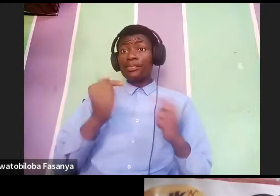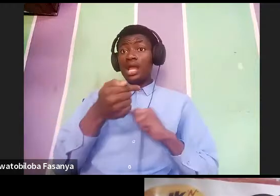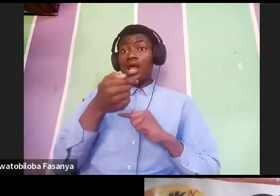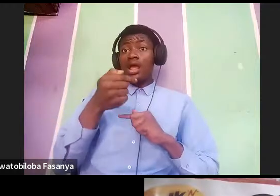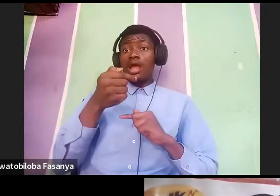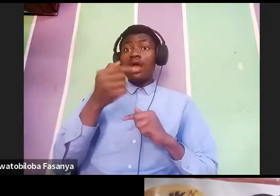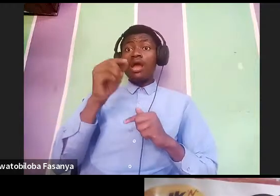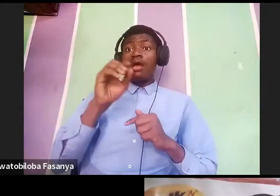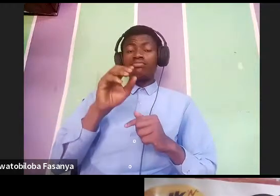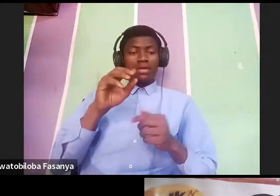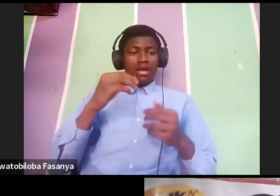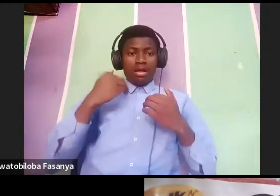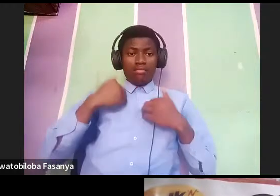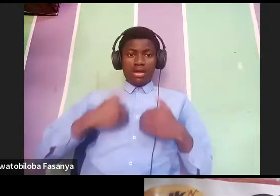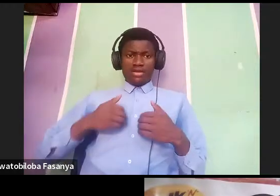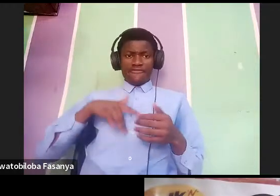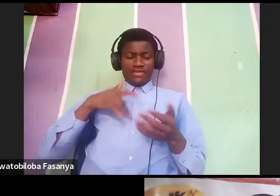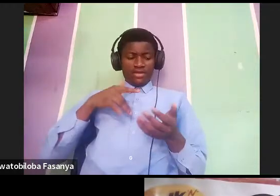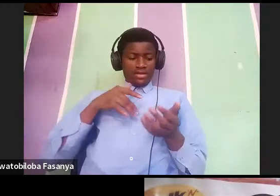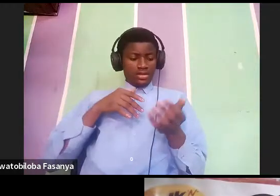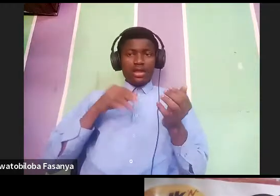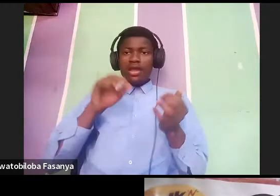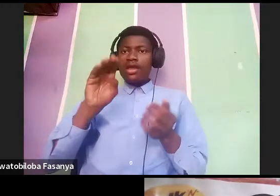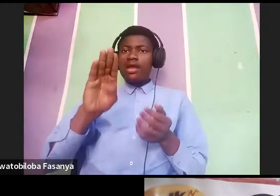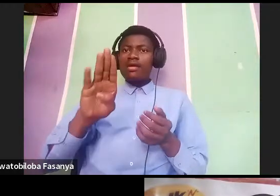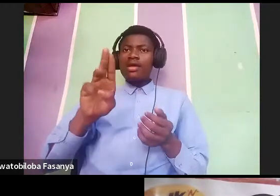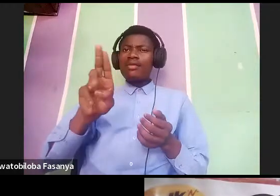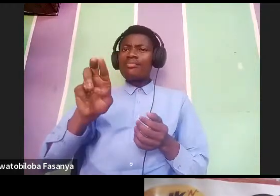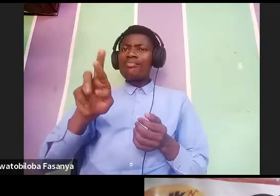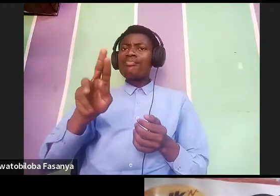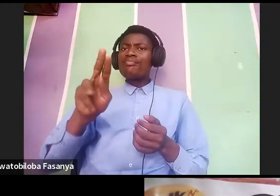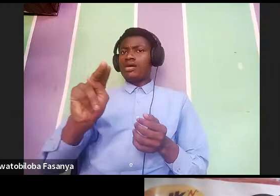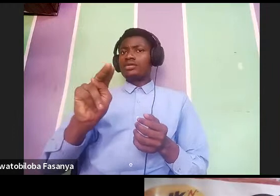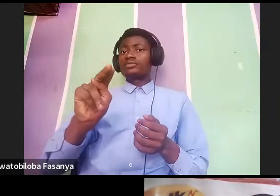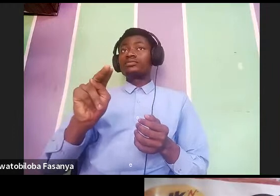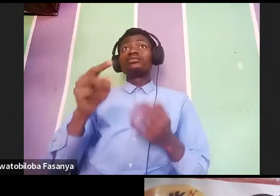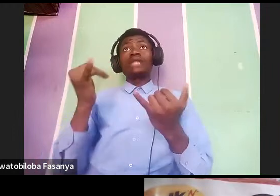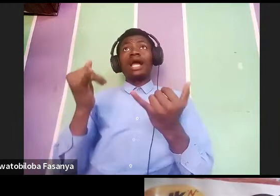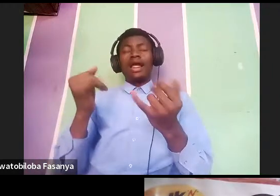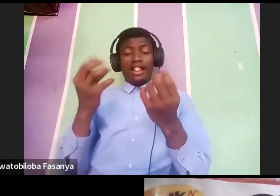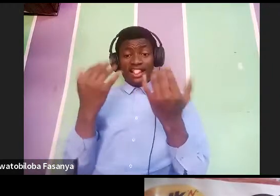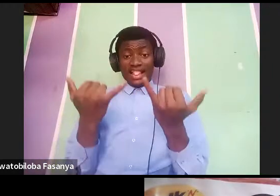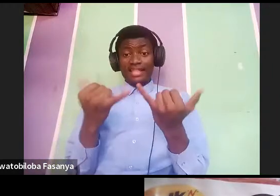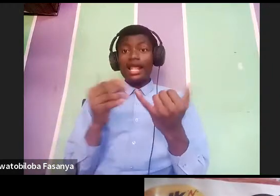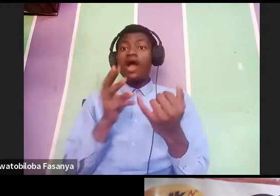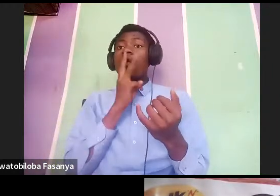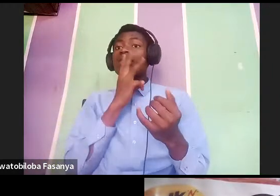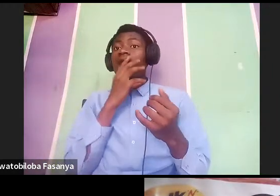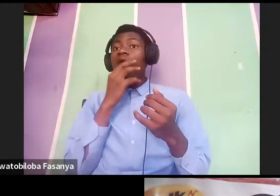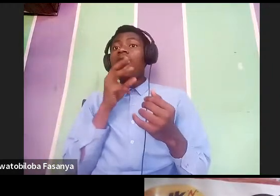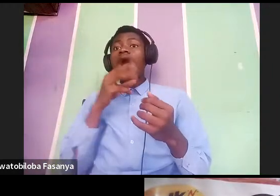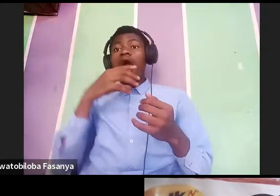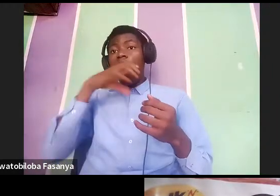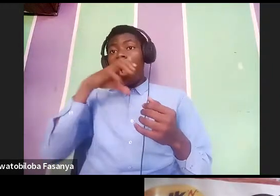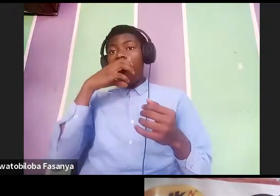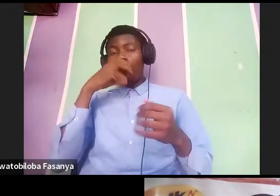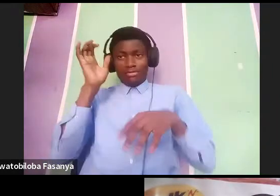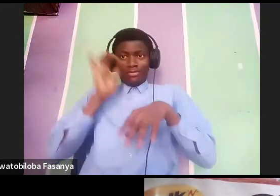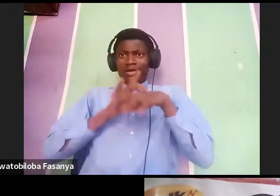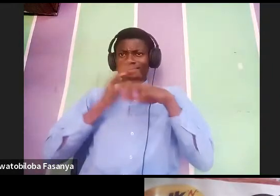burnt, you notice that when you get burnt, you don't notice the effect immediately. The effect